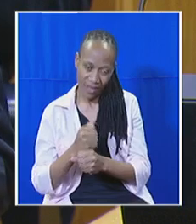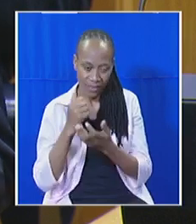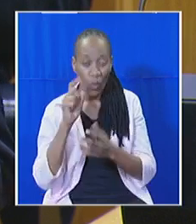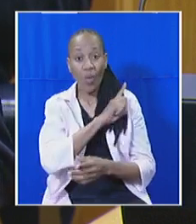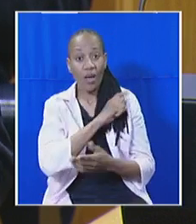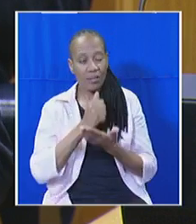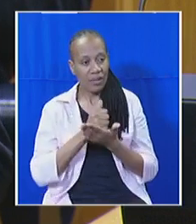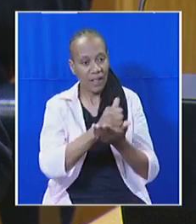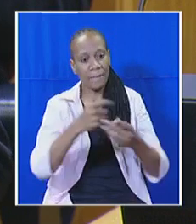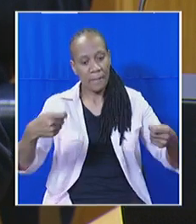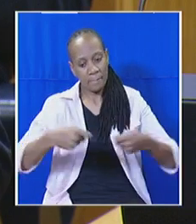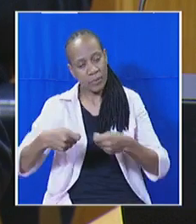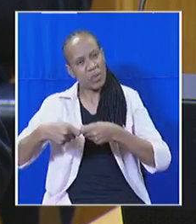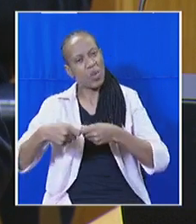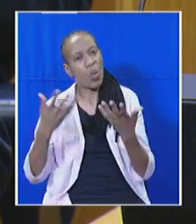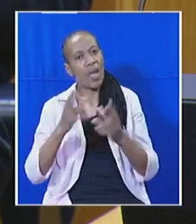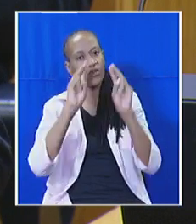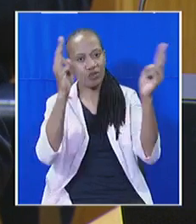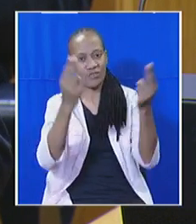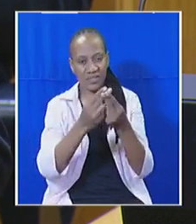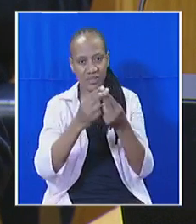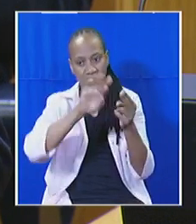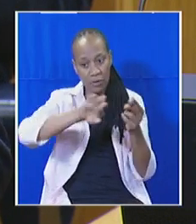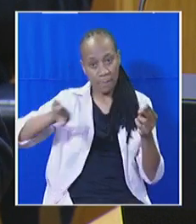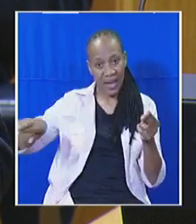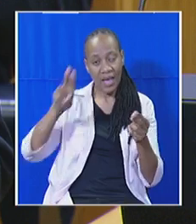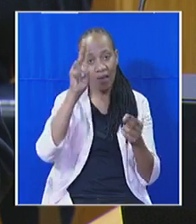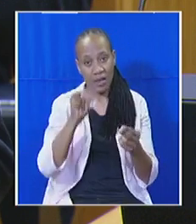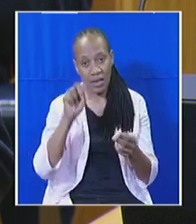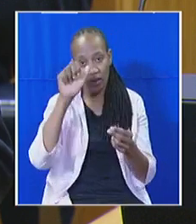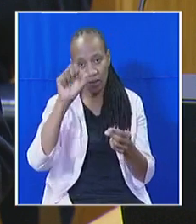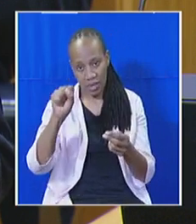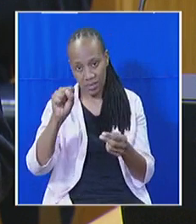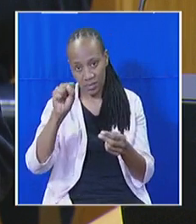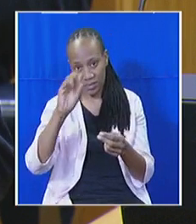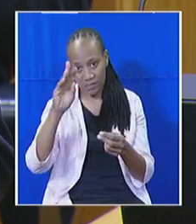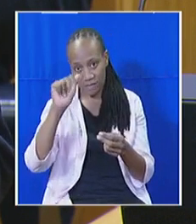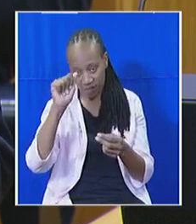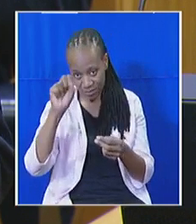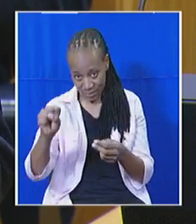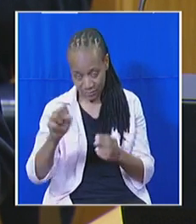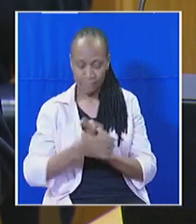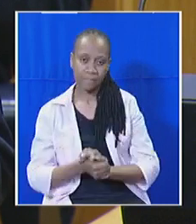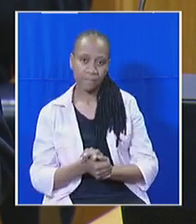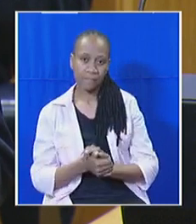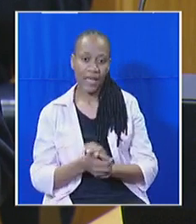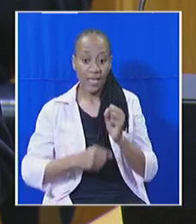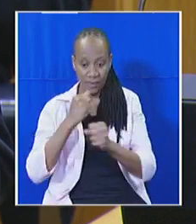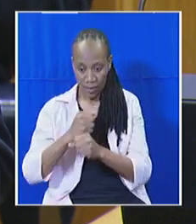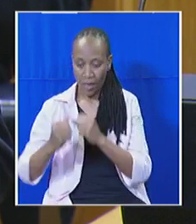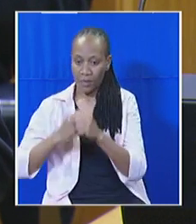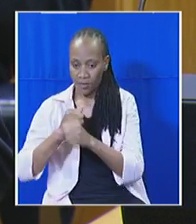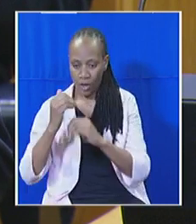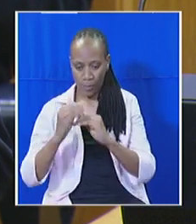university subsidies, excluding the National Student Financial Aid Scheme, with an annual increment for inflation